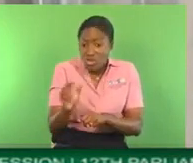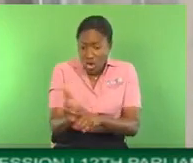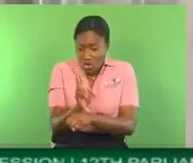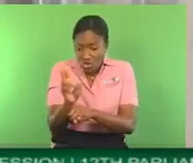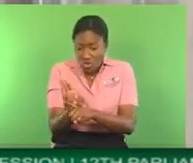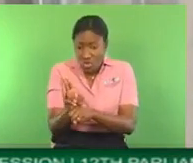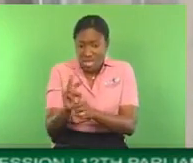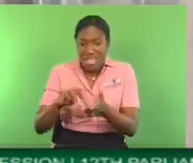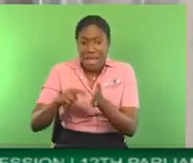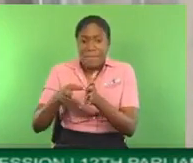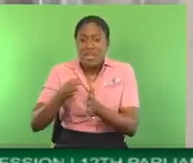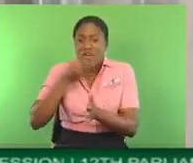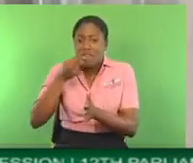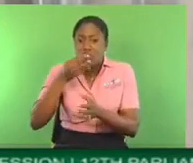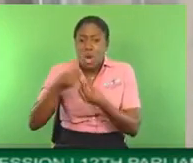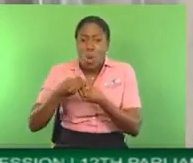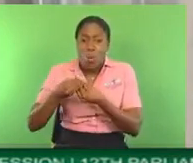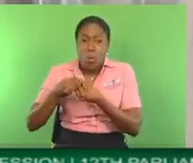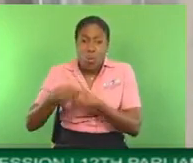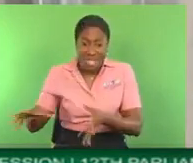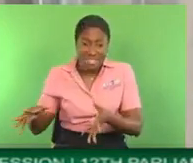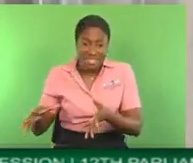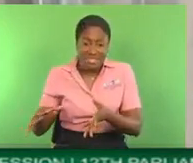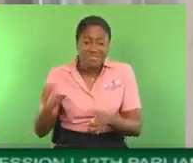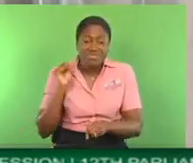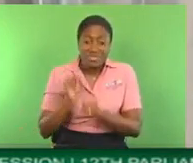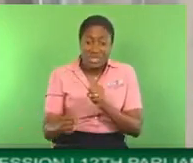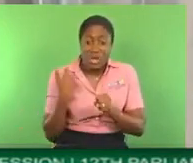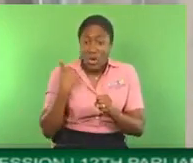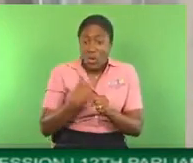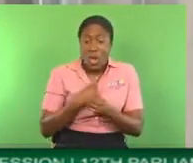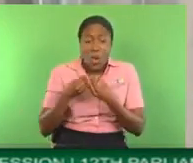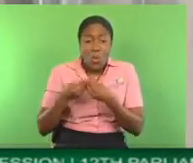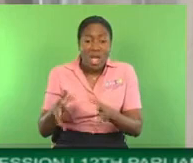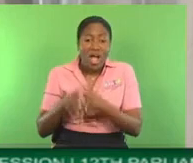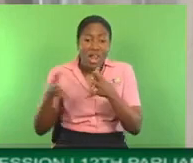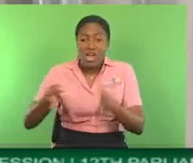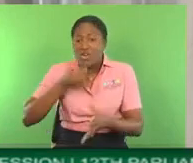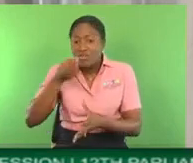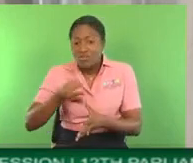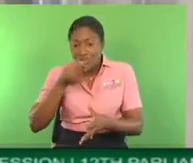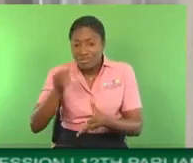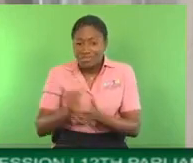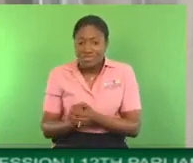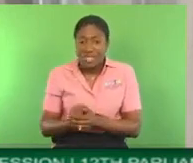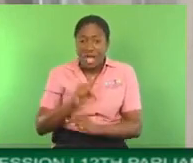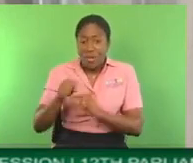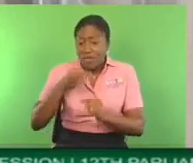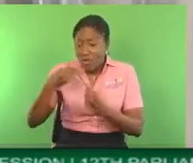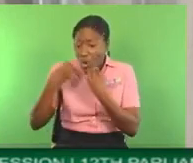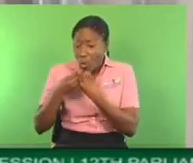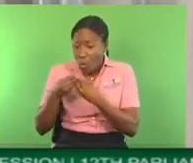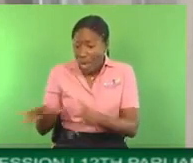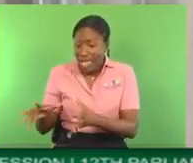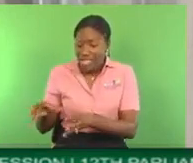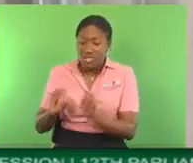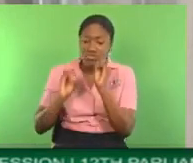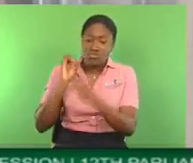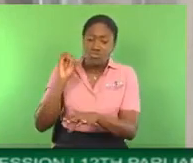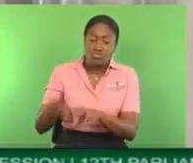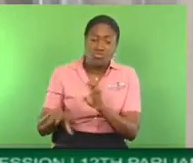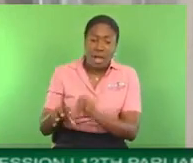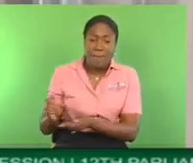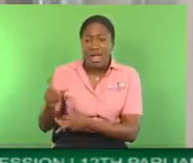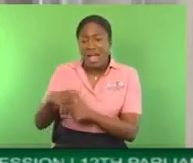of food. And because of that, those same food as waste is thrown in the garbage, gone to landfill, and guess